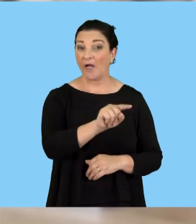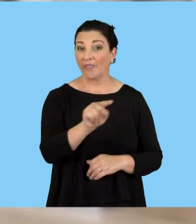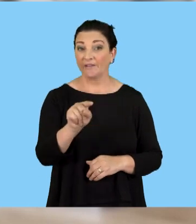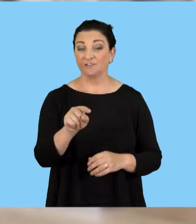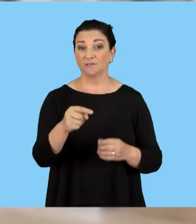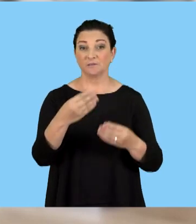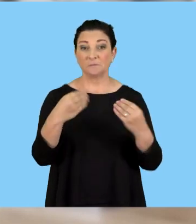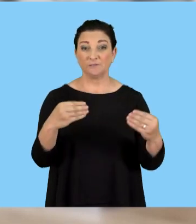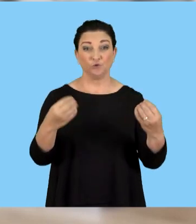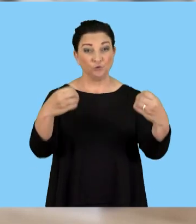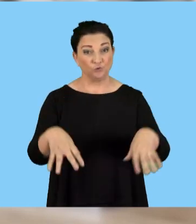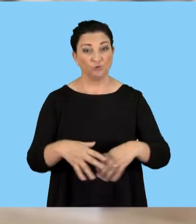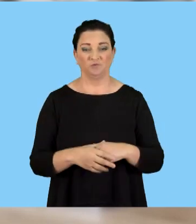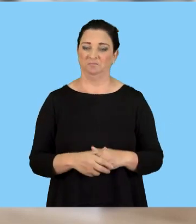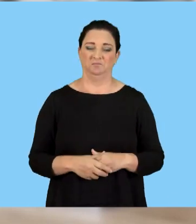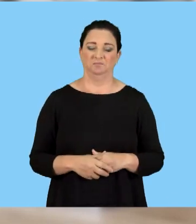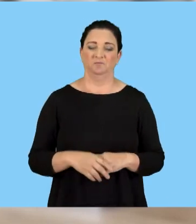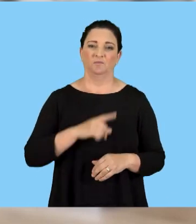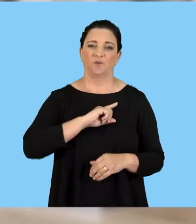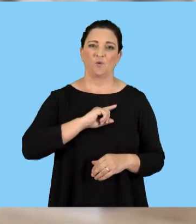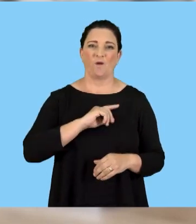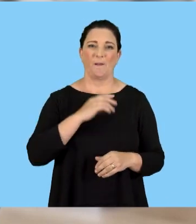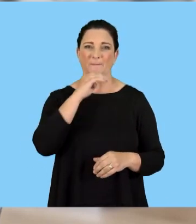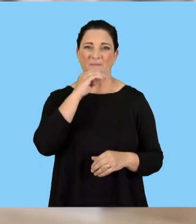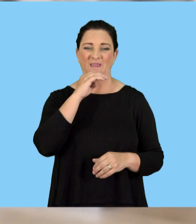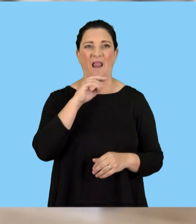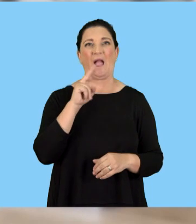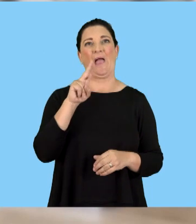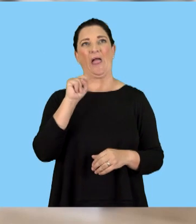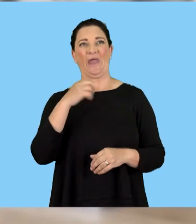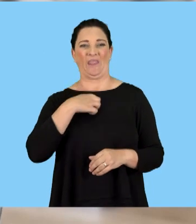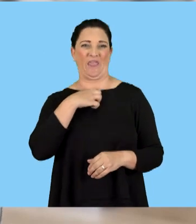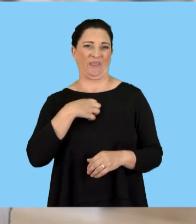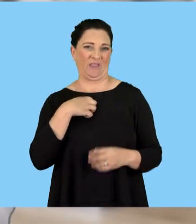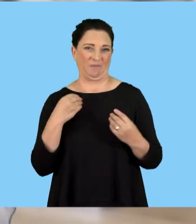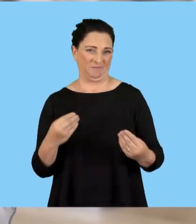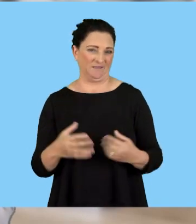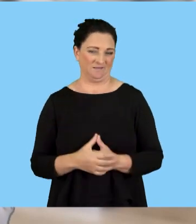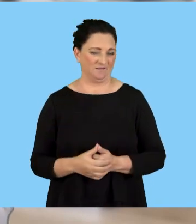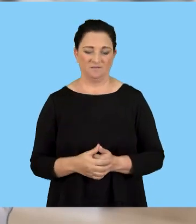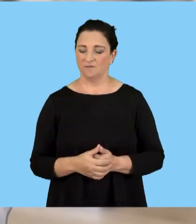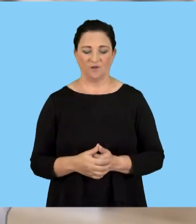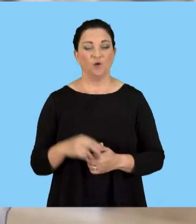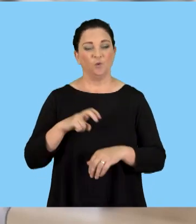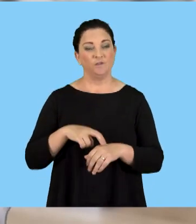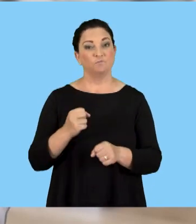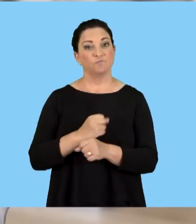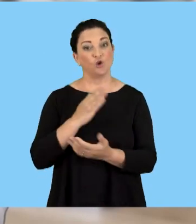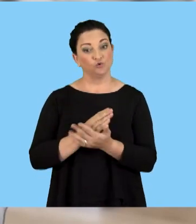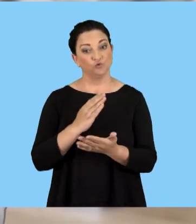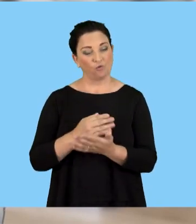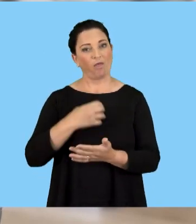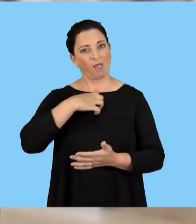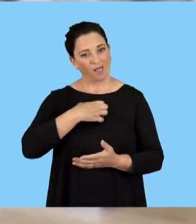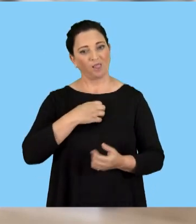lose their business because we have done the unethical business decision. So we are going to make an ethically correct